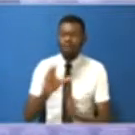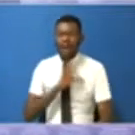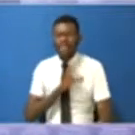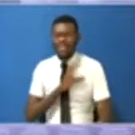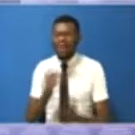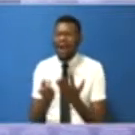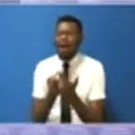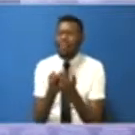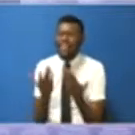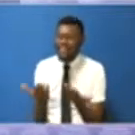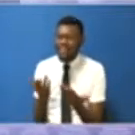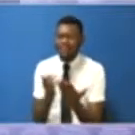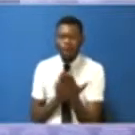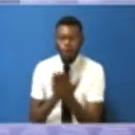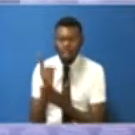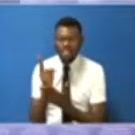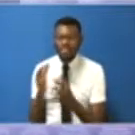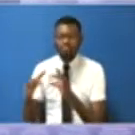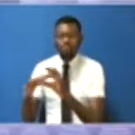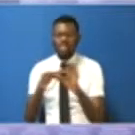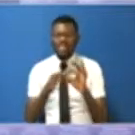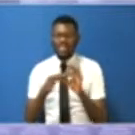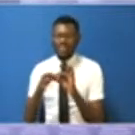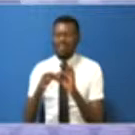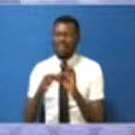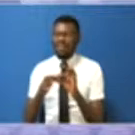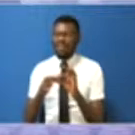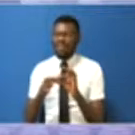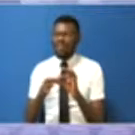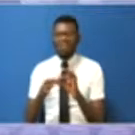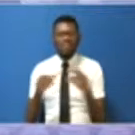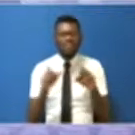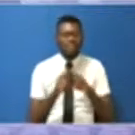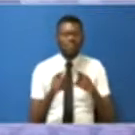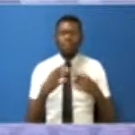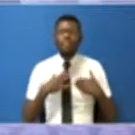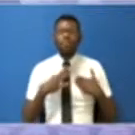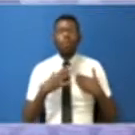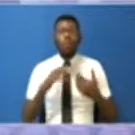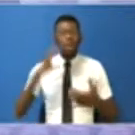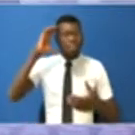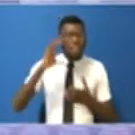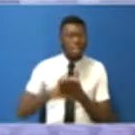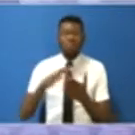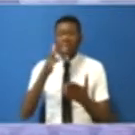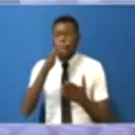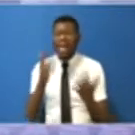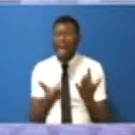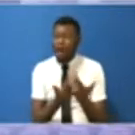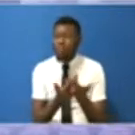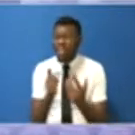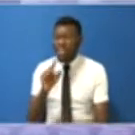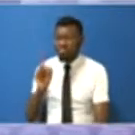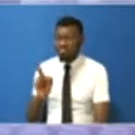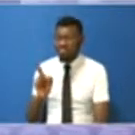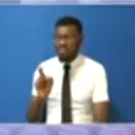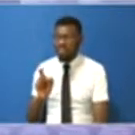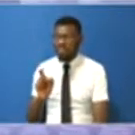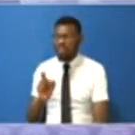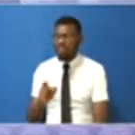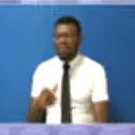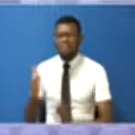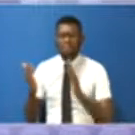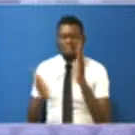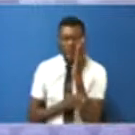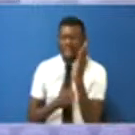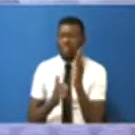honesty unity moving forward and how many believe in lies and all the other bad